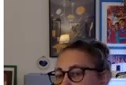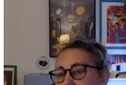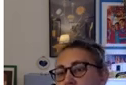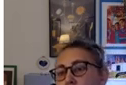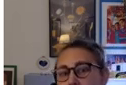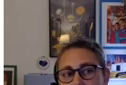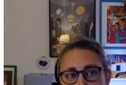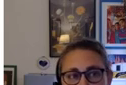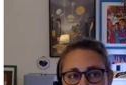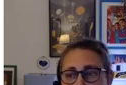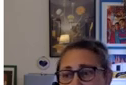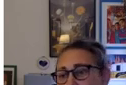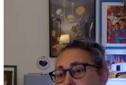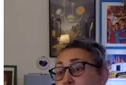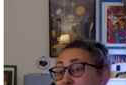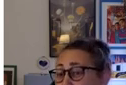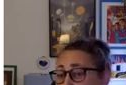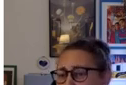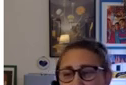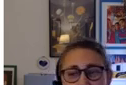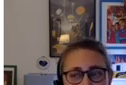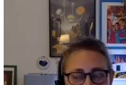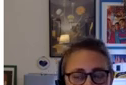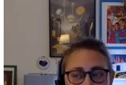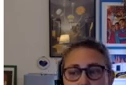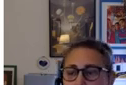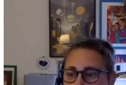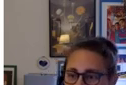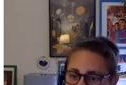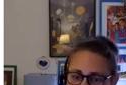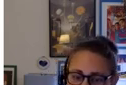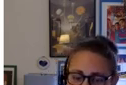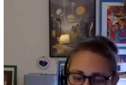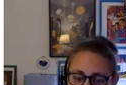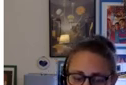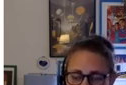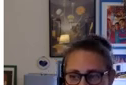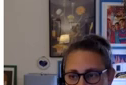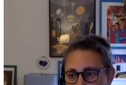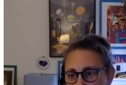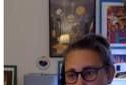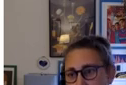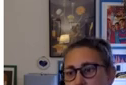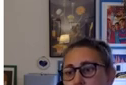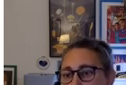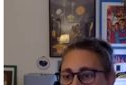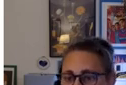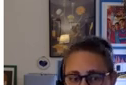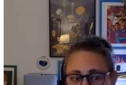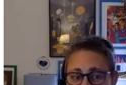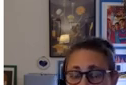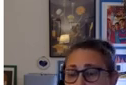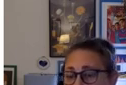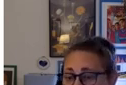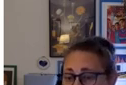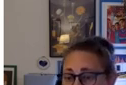how do we really go into the fact that somebody we know or we love could do this, right? That we jumped to